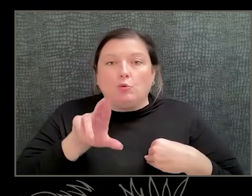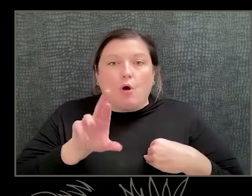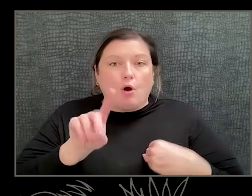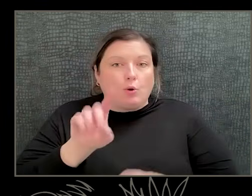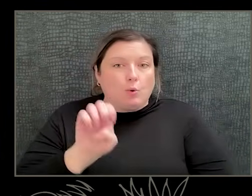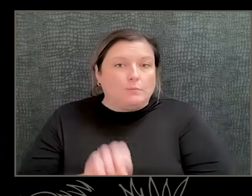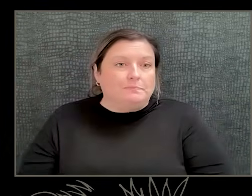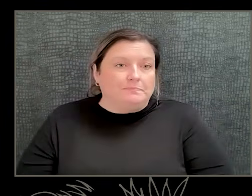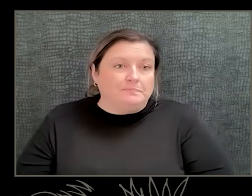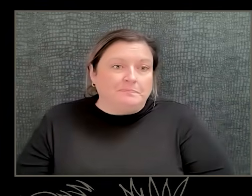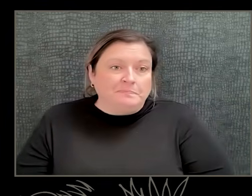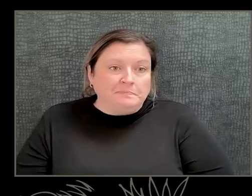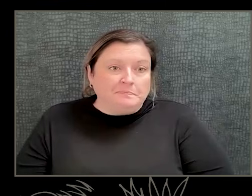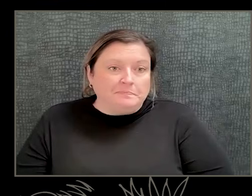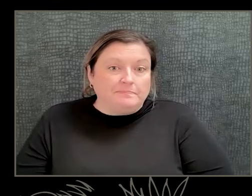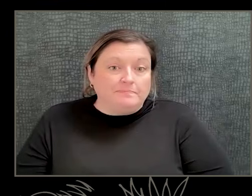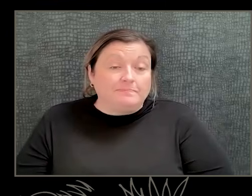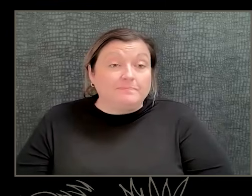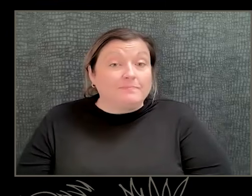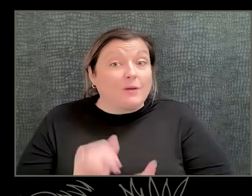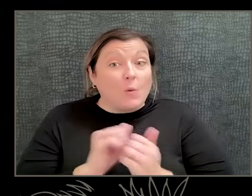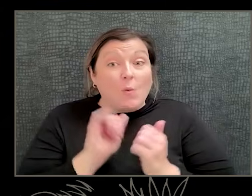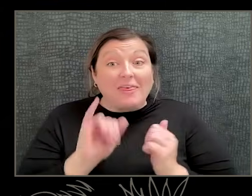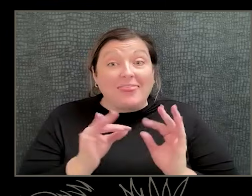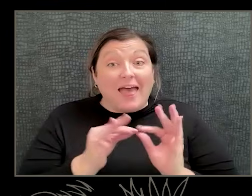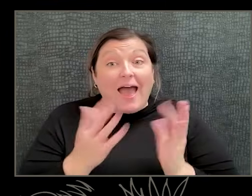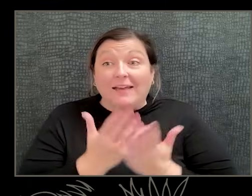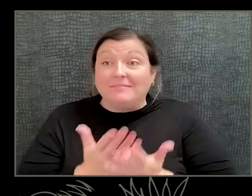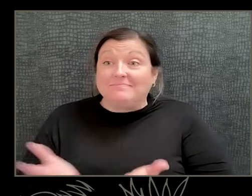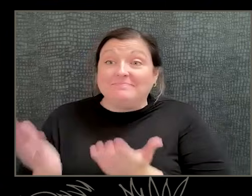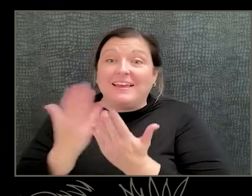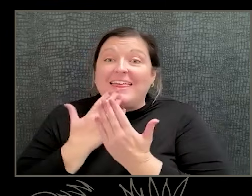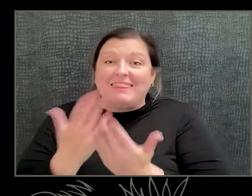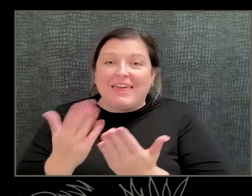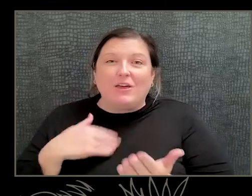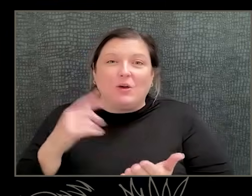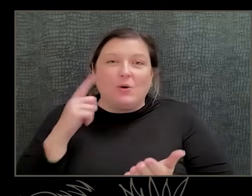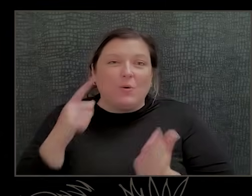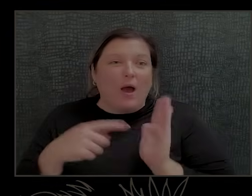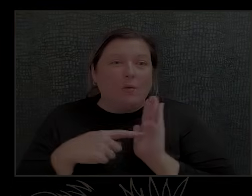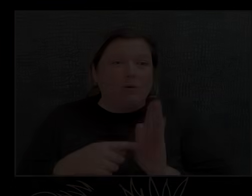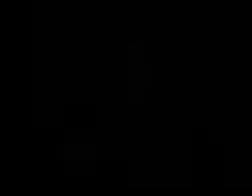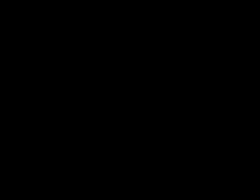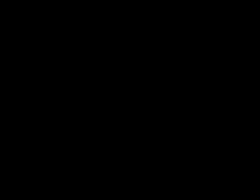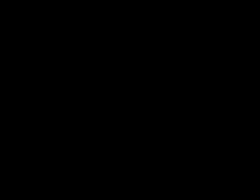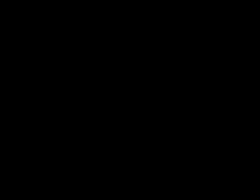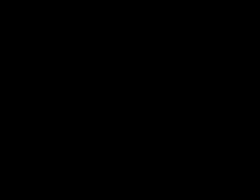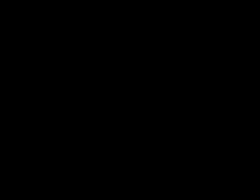And with that, thank you. I'll show the links afterwards.